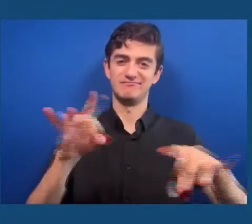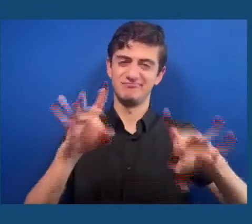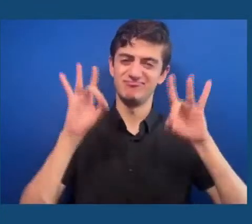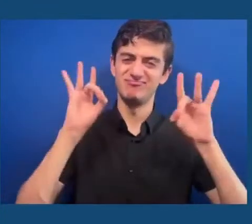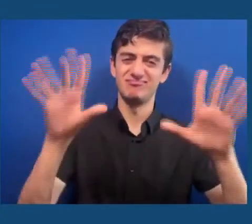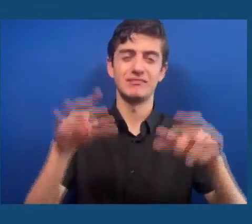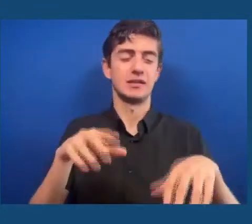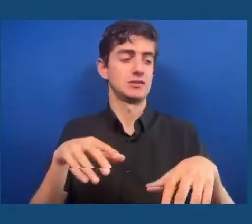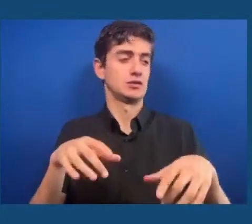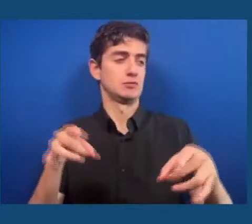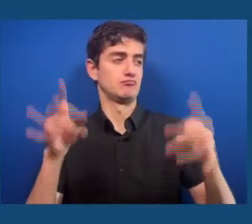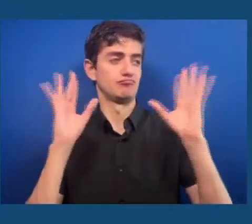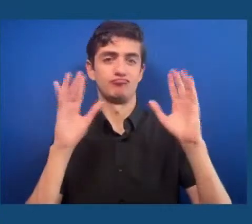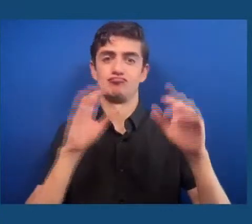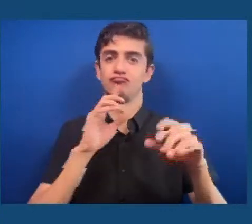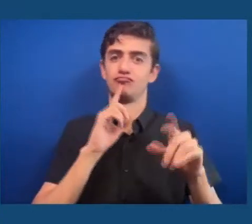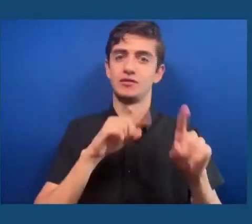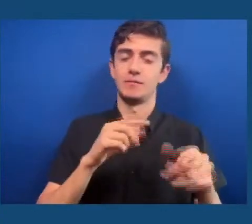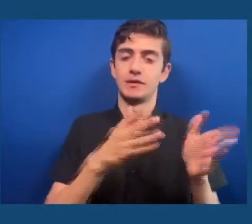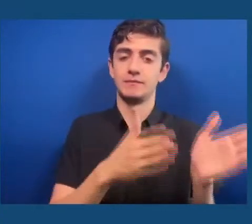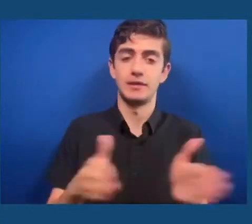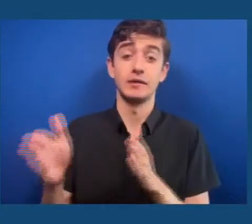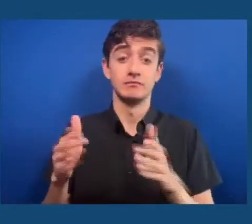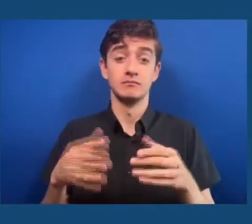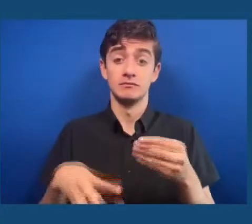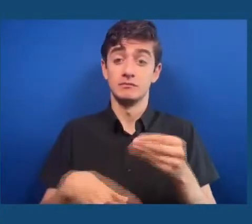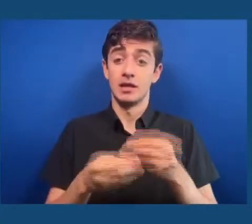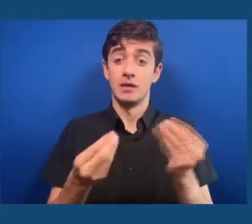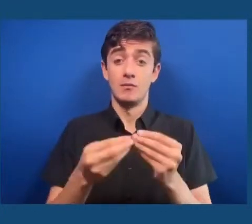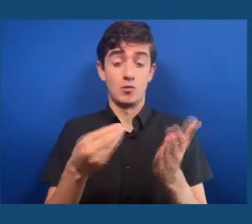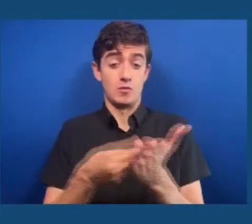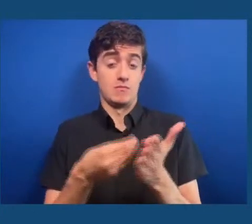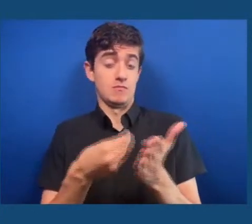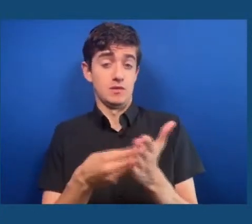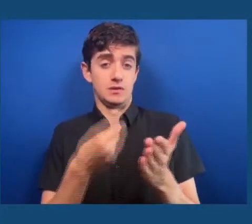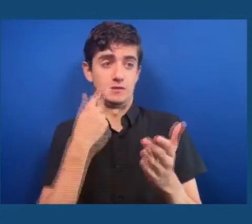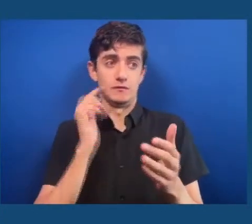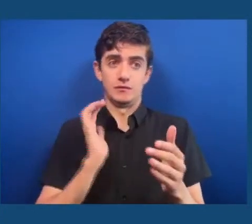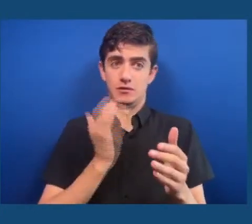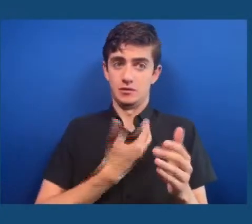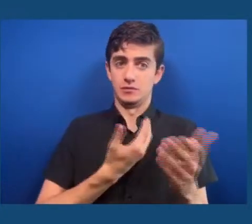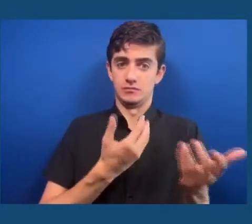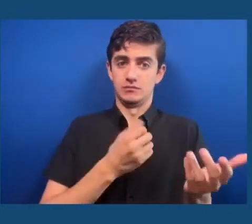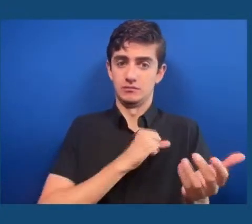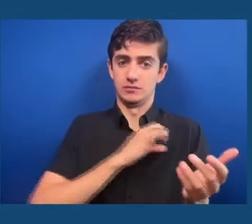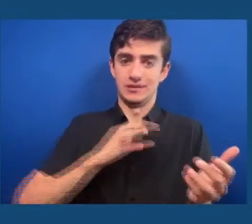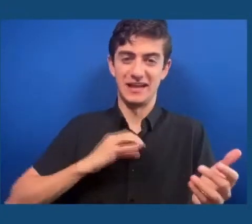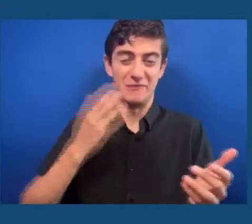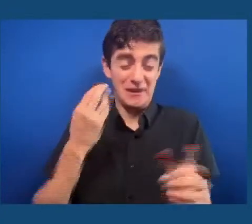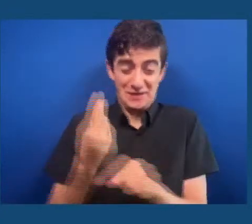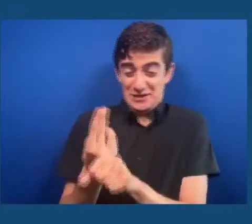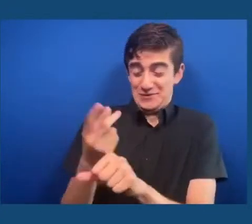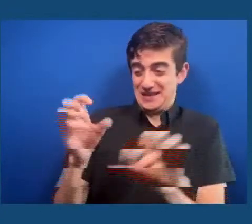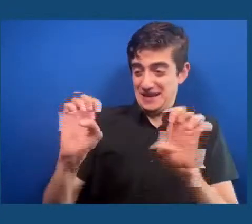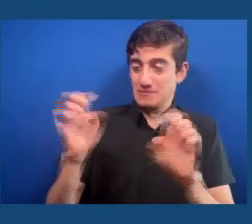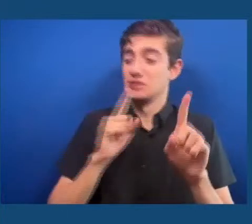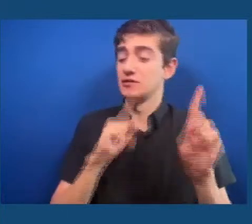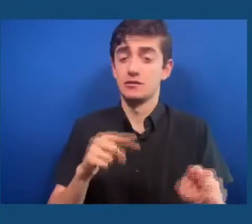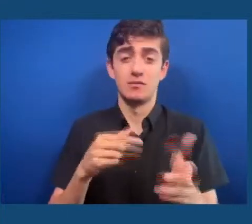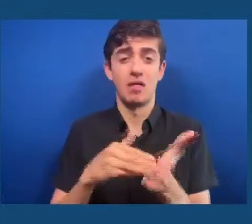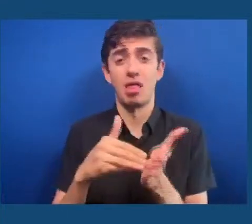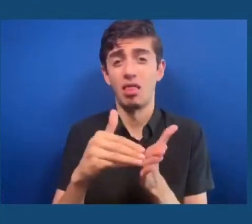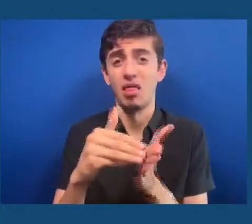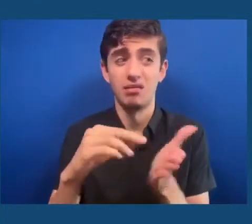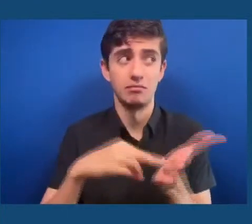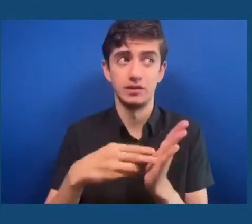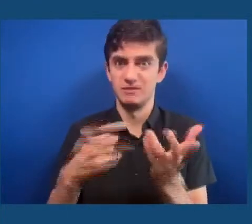our Office of Emergency Management because we're using them all the time. And that means more boots on the ground. When you need help, when